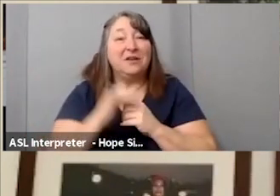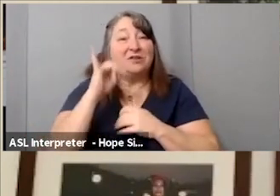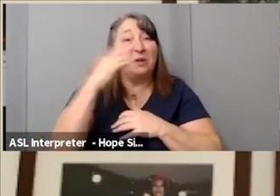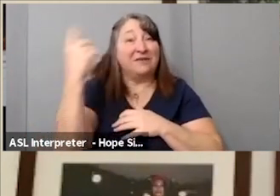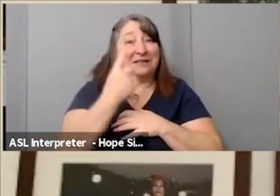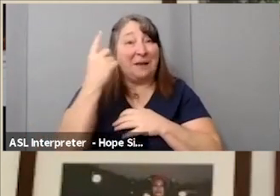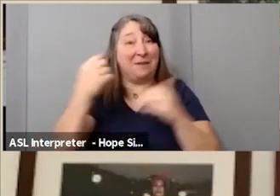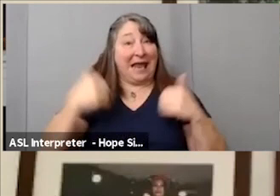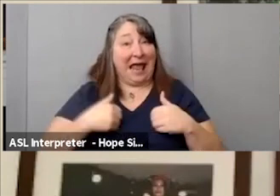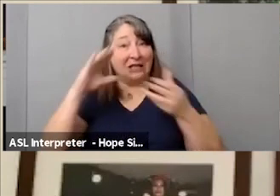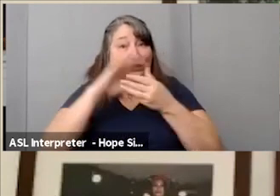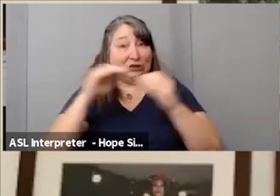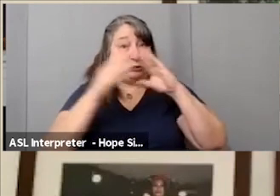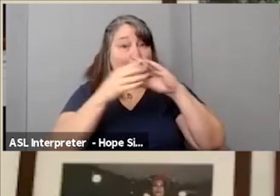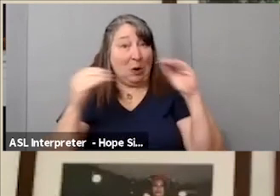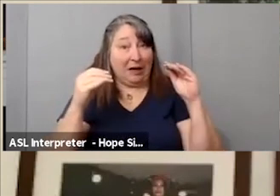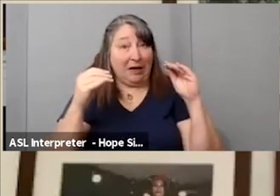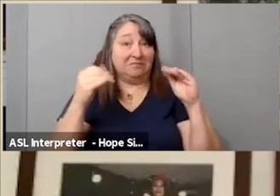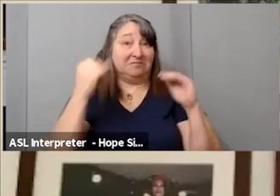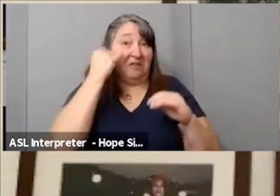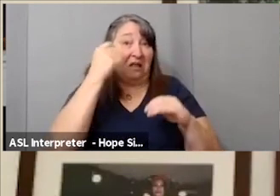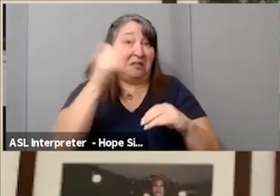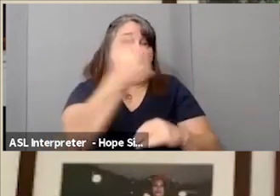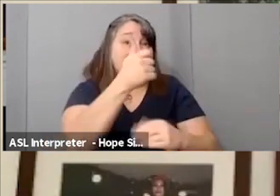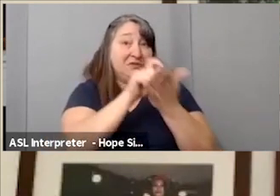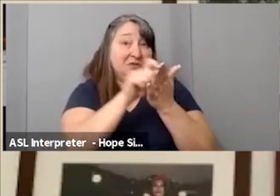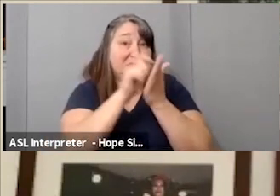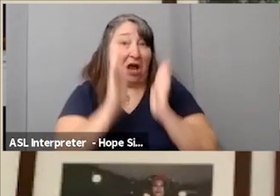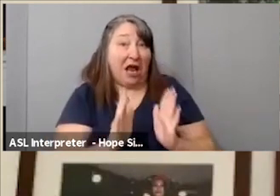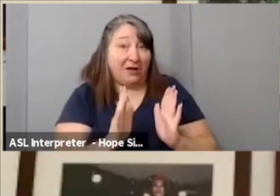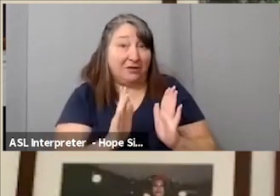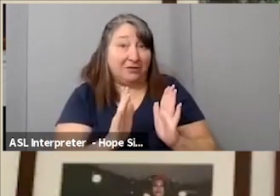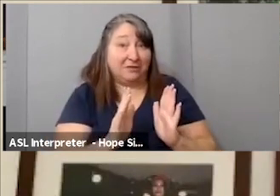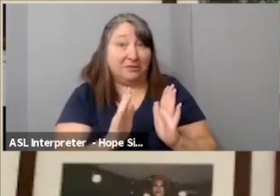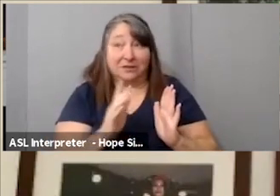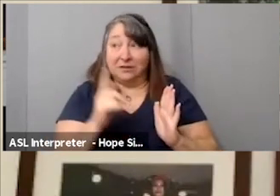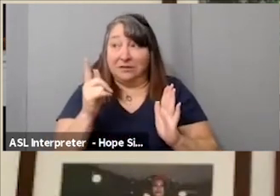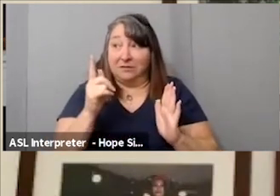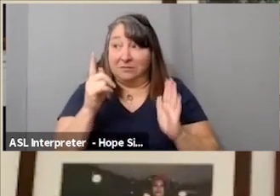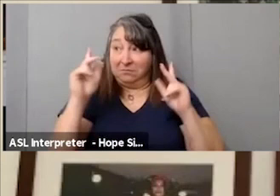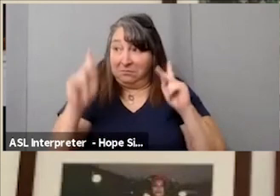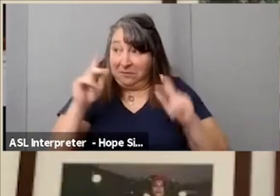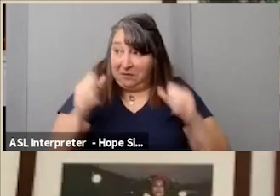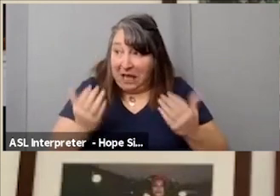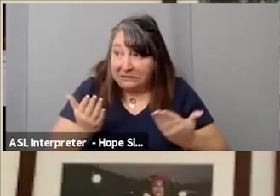a story, if they are a writer, I mean, do you allow submissions on your website